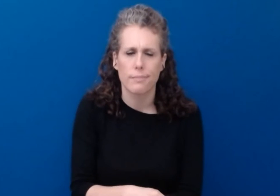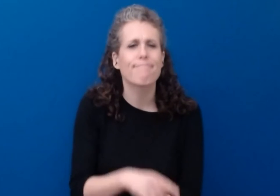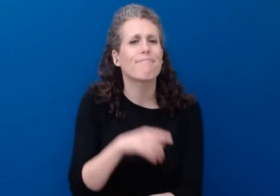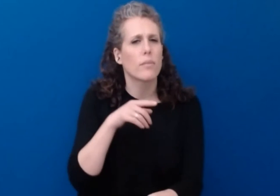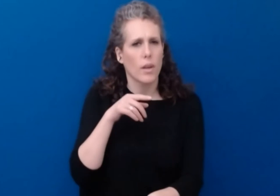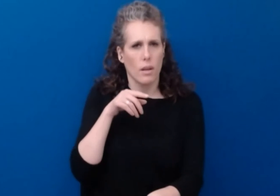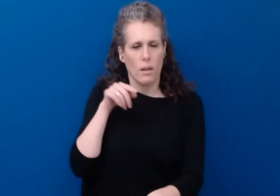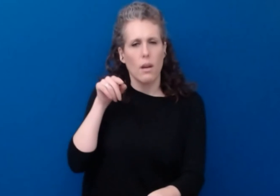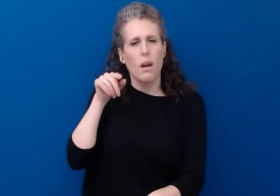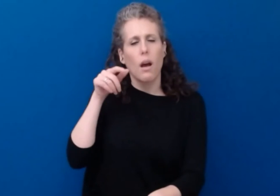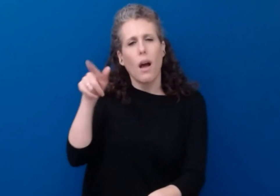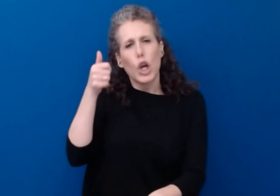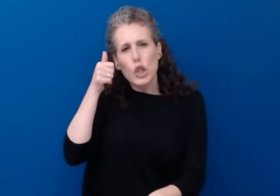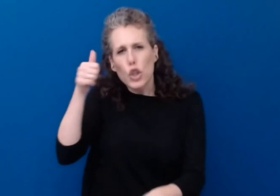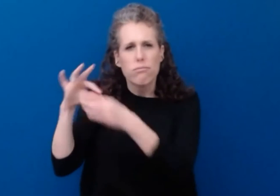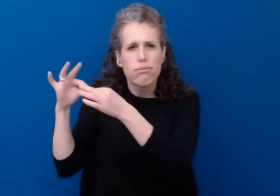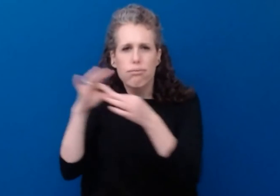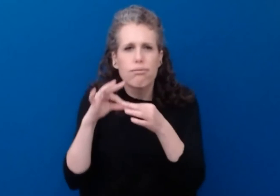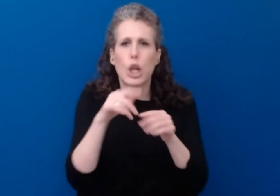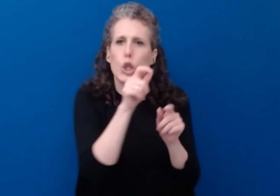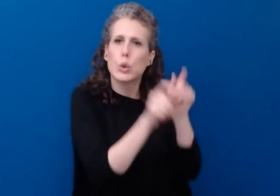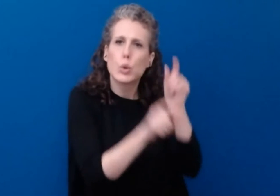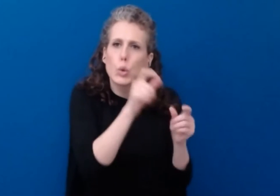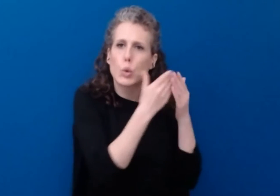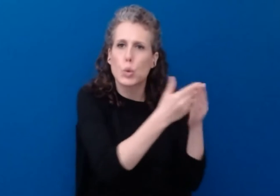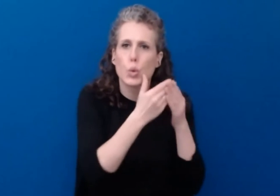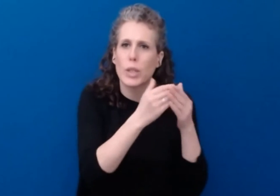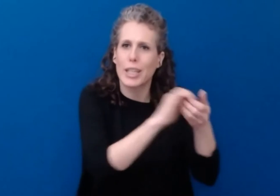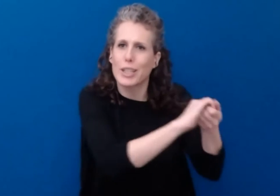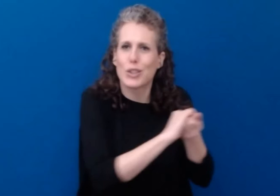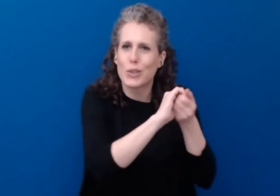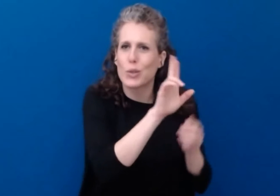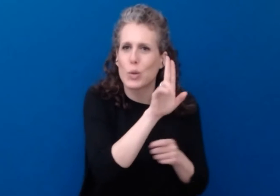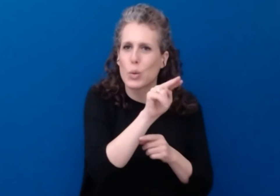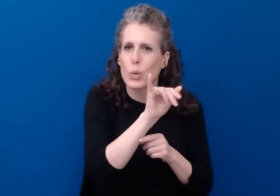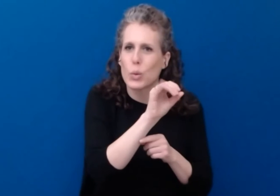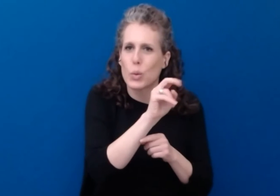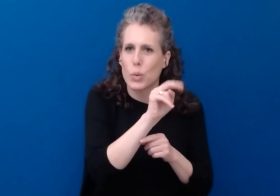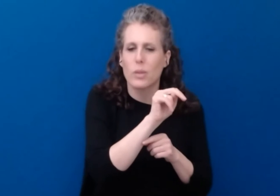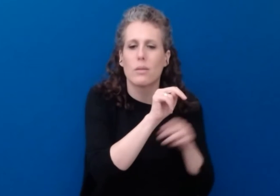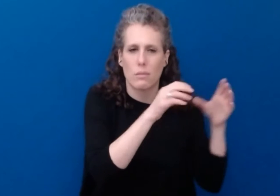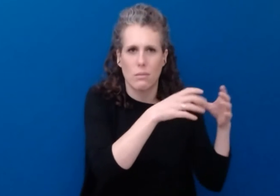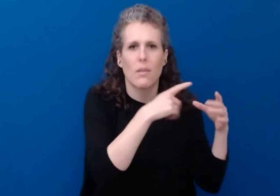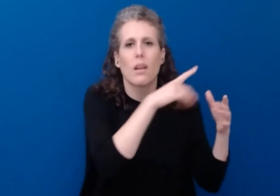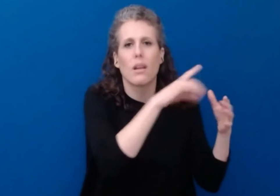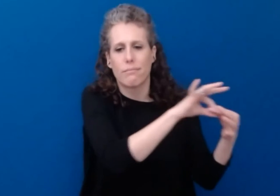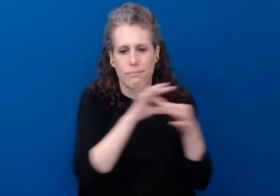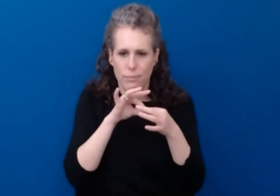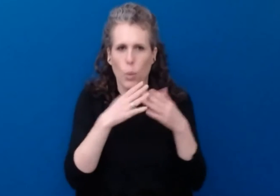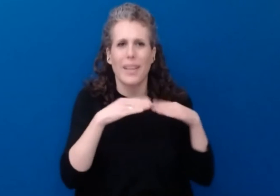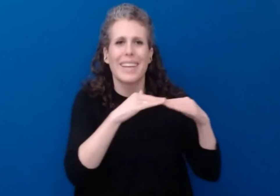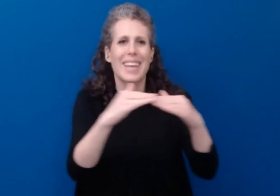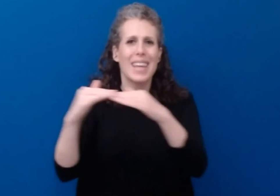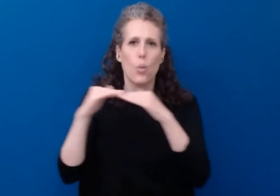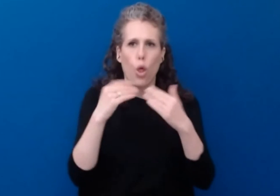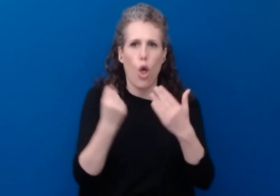to the student union. And then we got a few people who actually worked with lika villkor, equal opportunities at